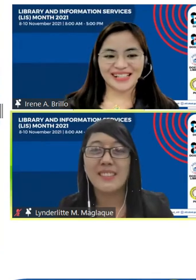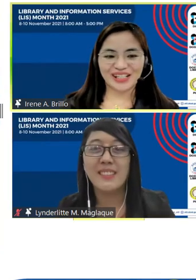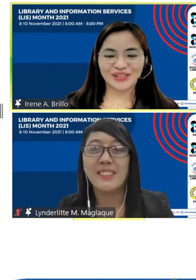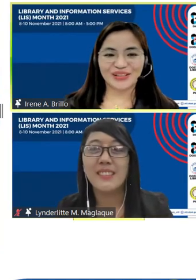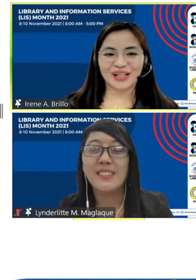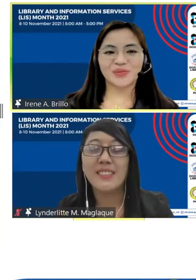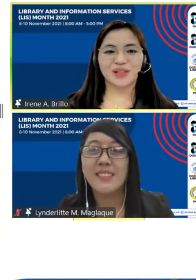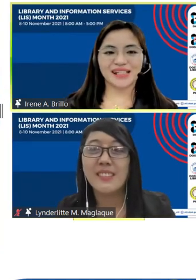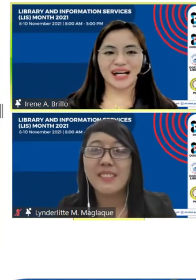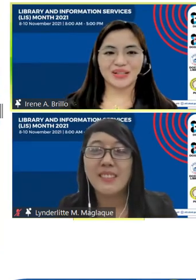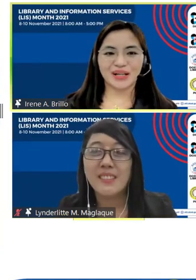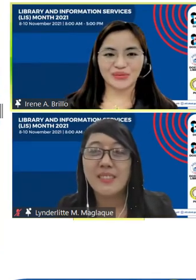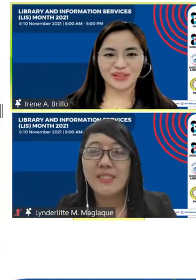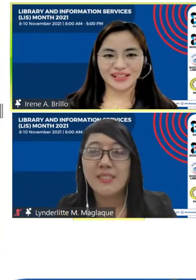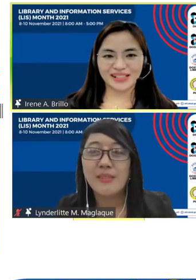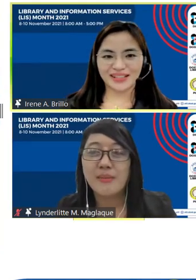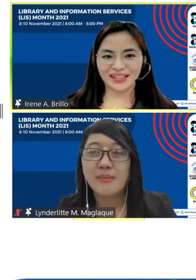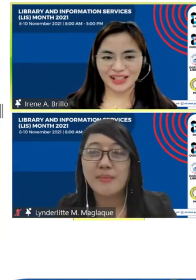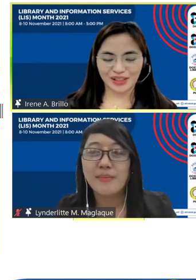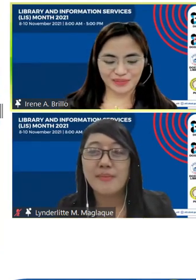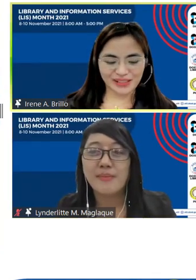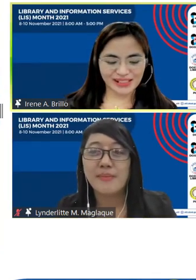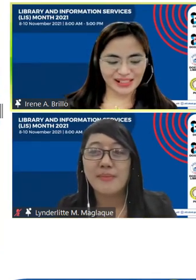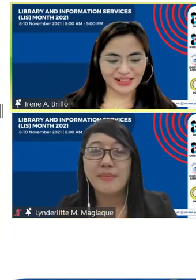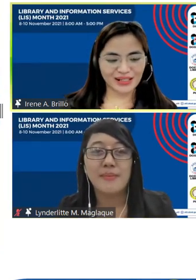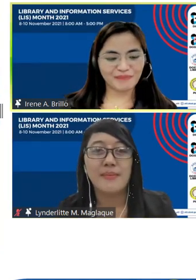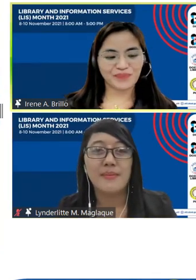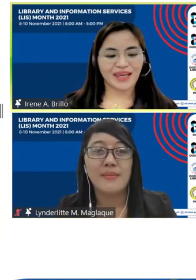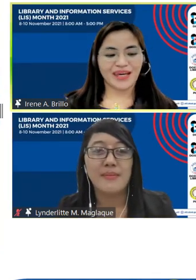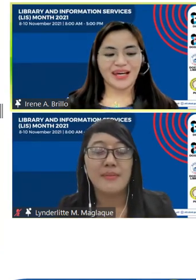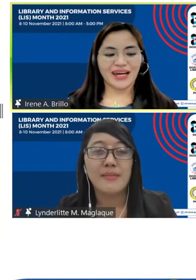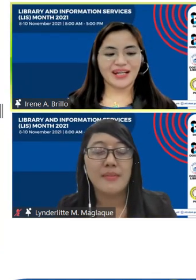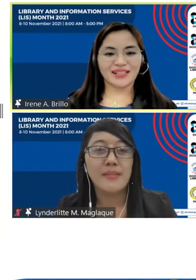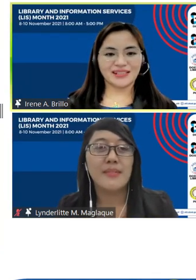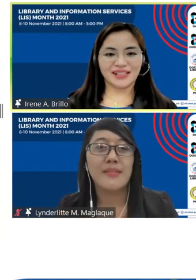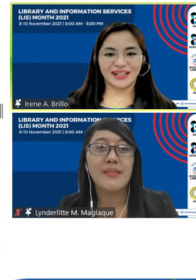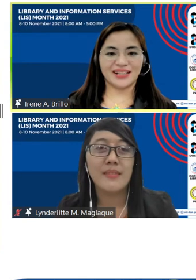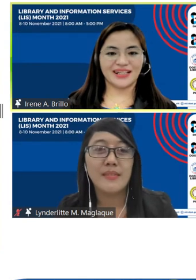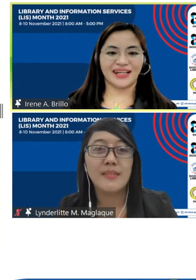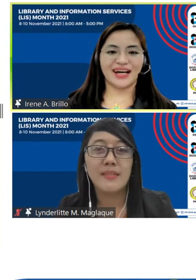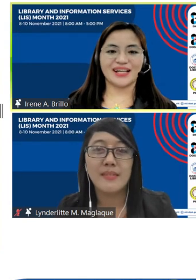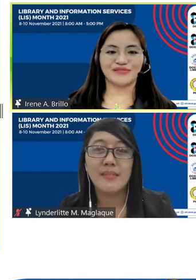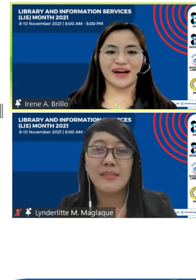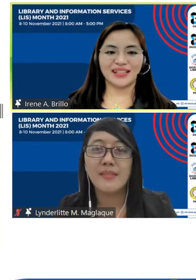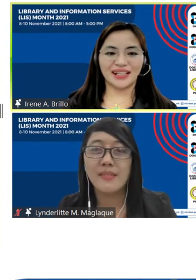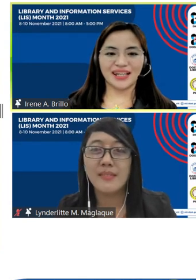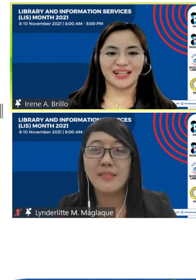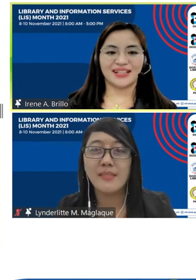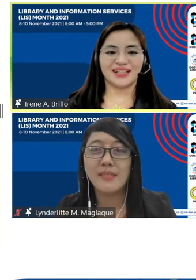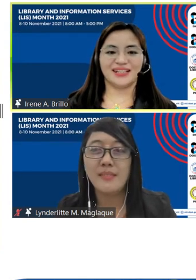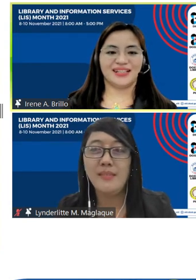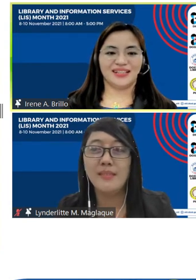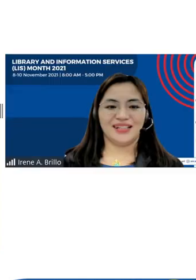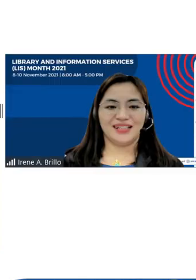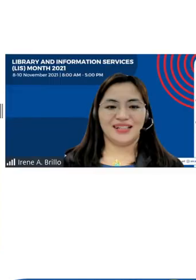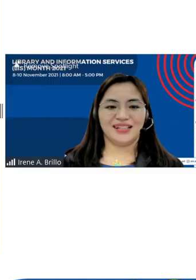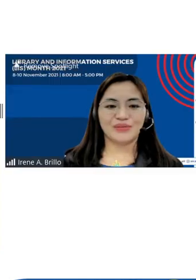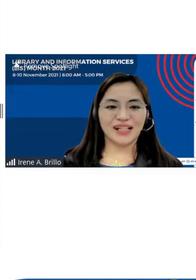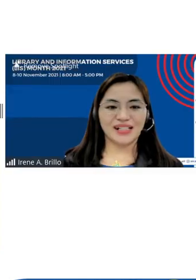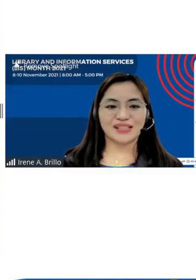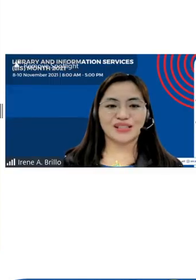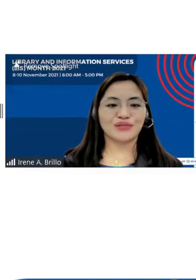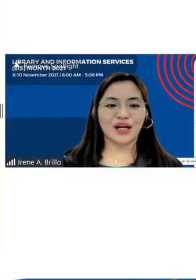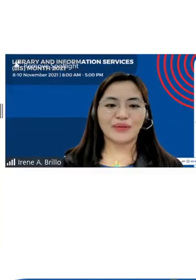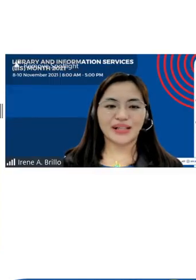Ayan, once again, congrats po sa ating mga winners. Thank you, Miss Linder. And, ayan, finally,